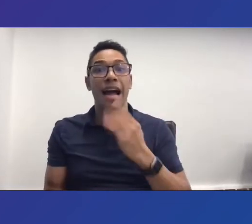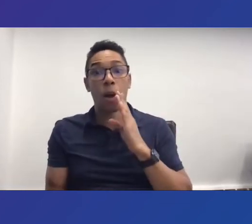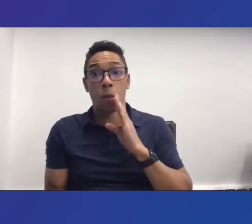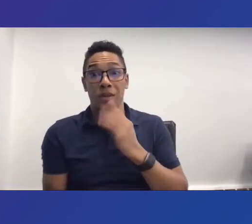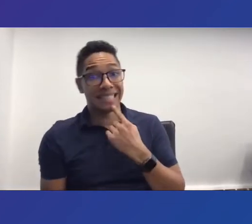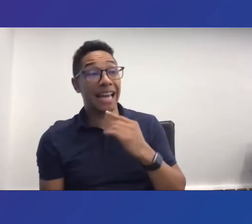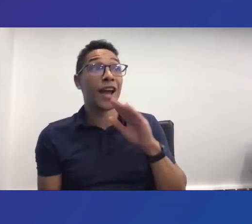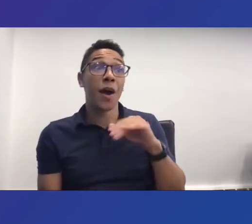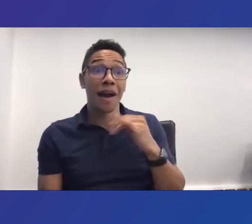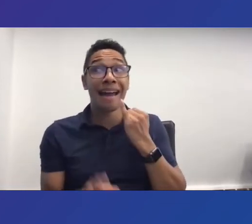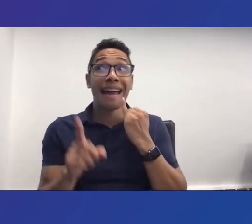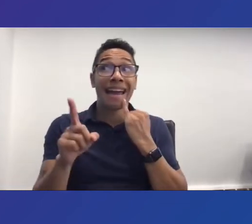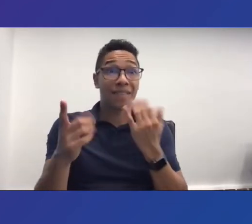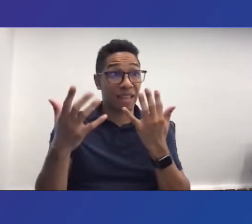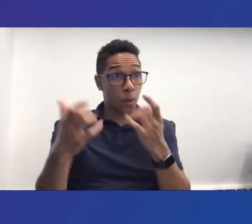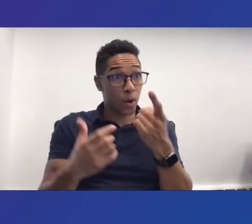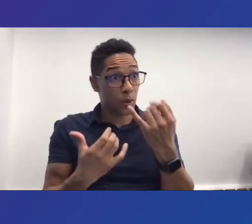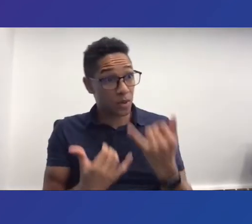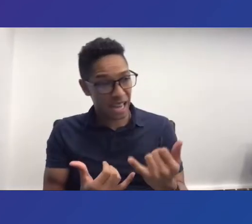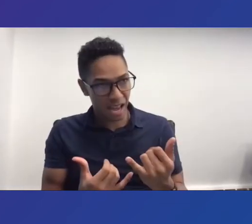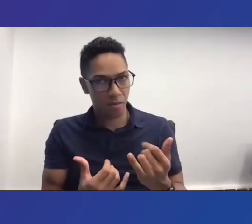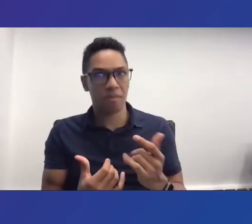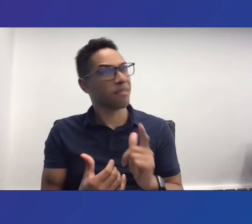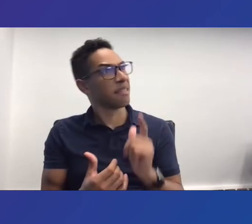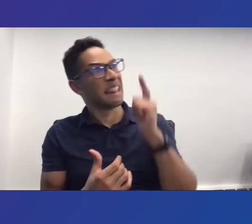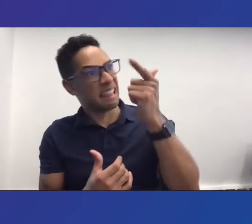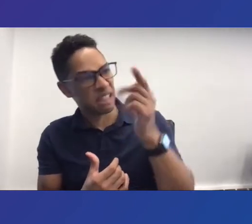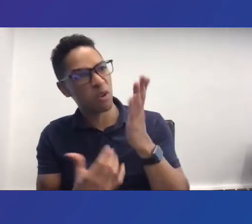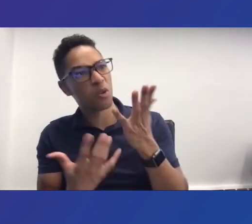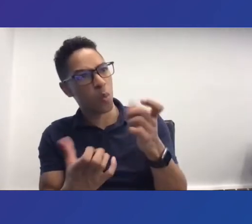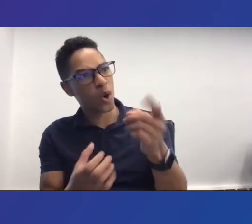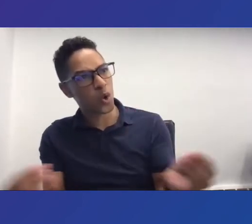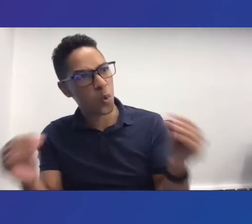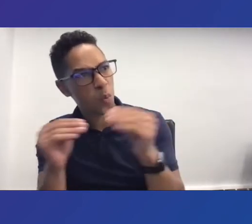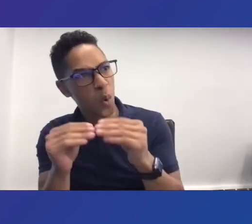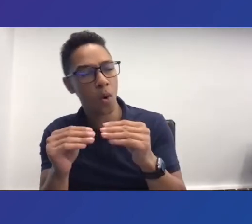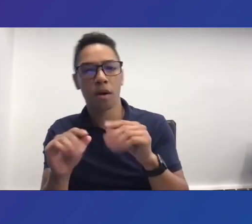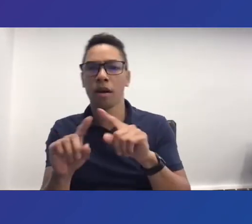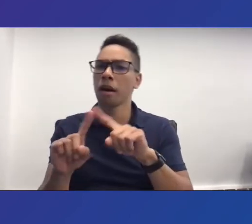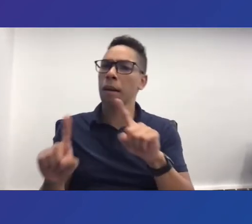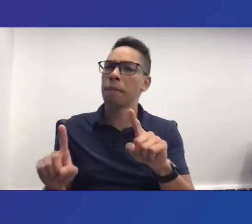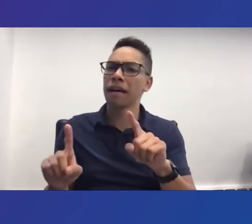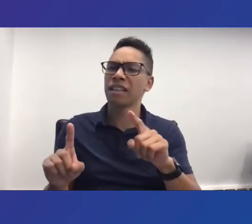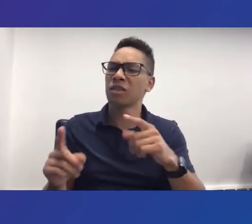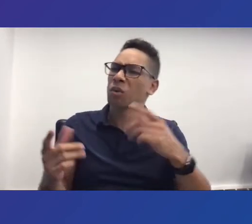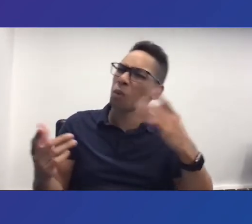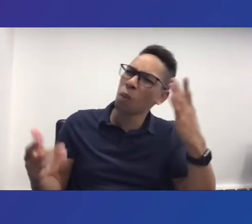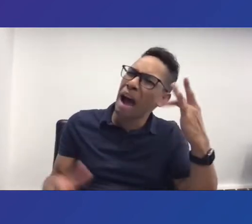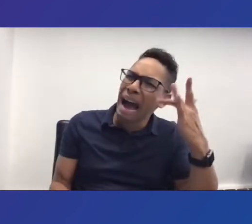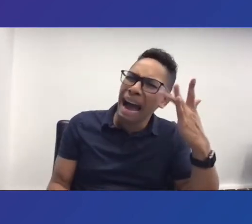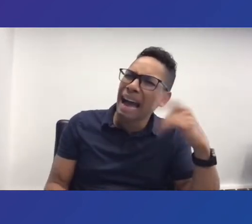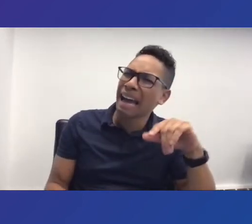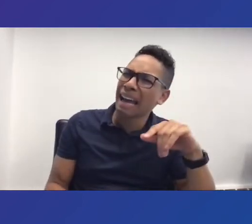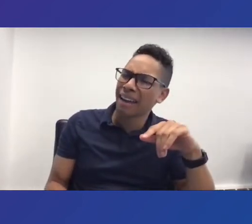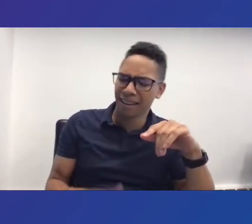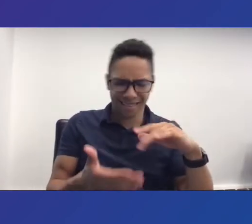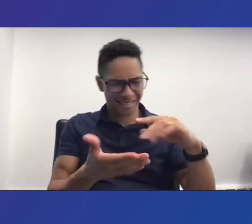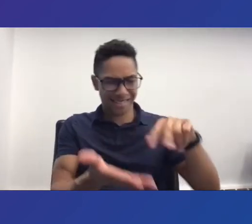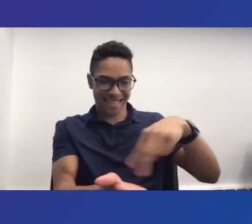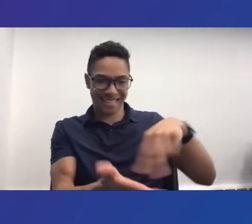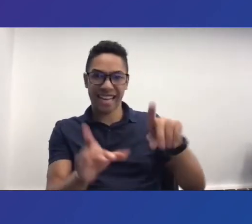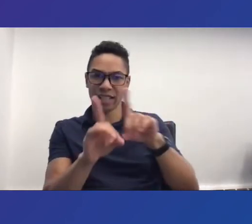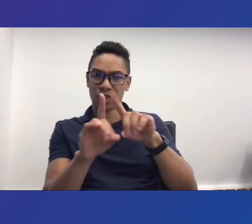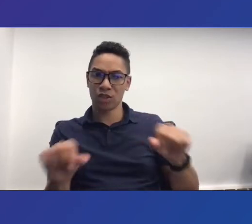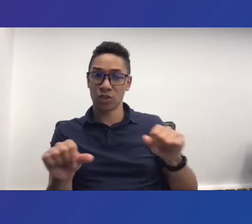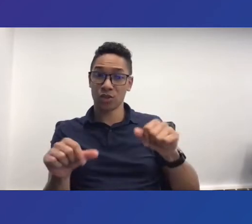they want you now, they would want you even more then, sort of thing. But what is it about a dance degree